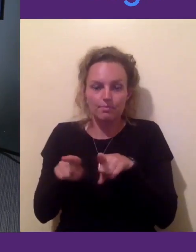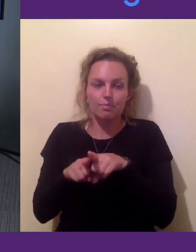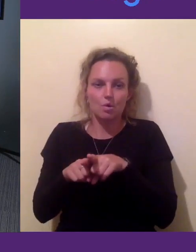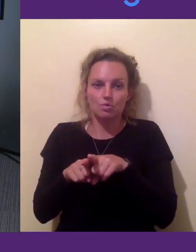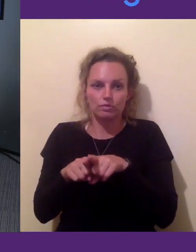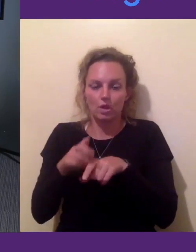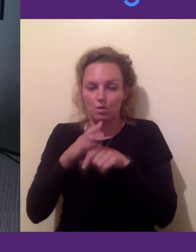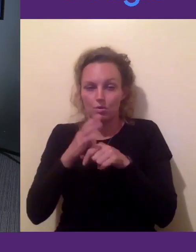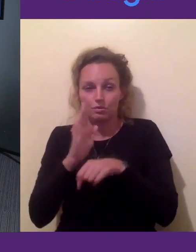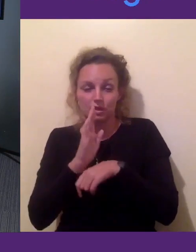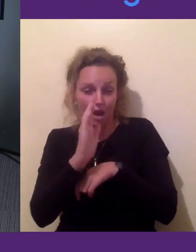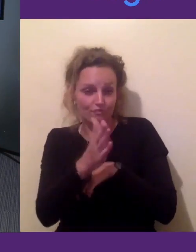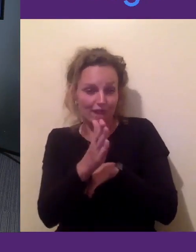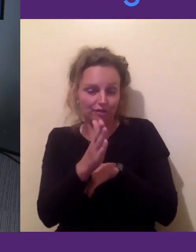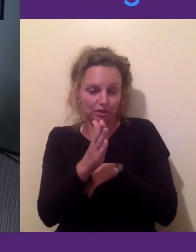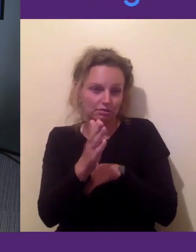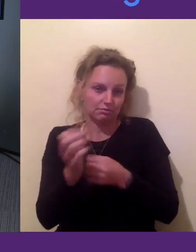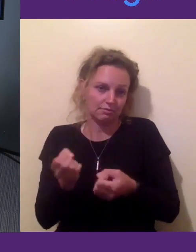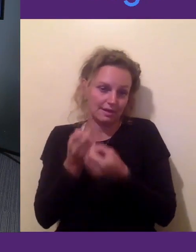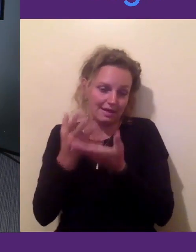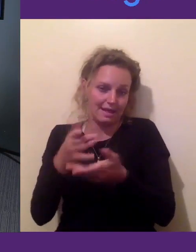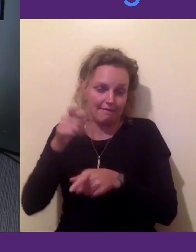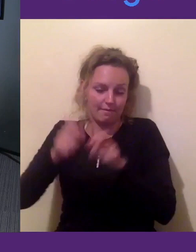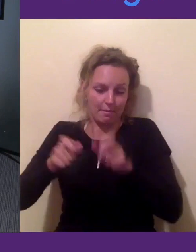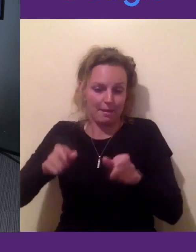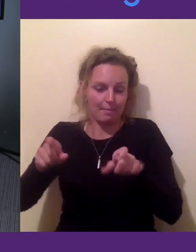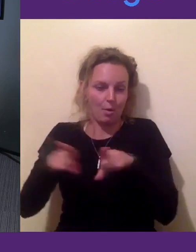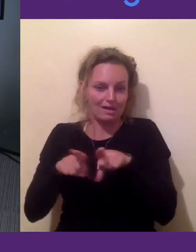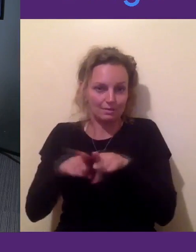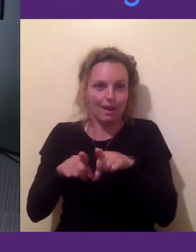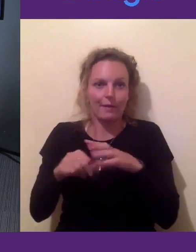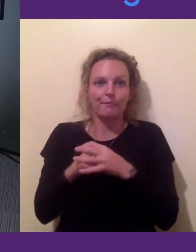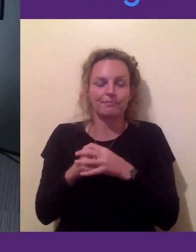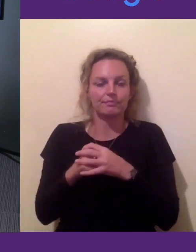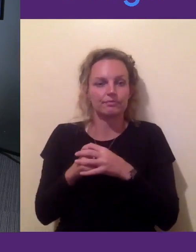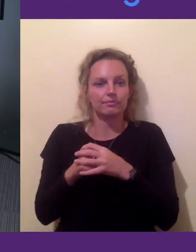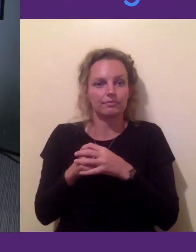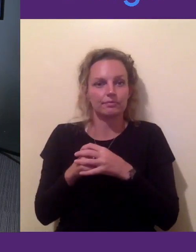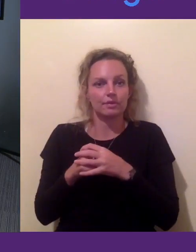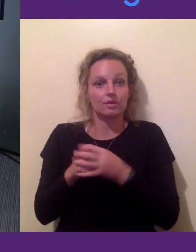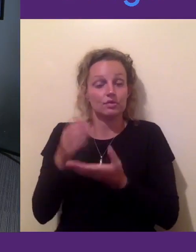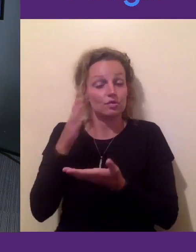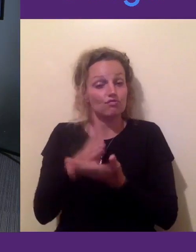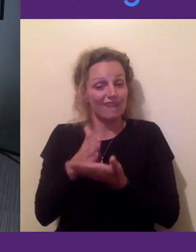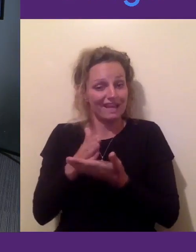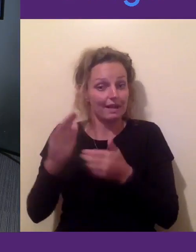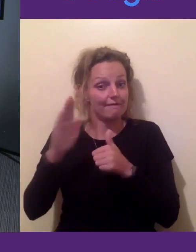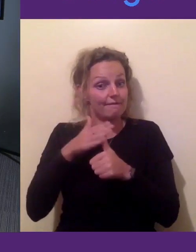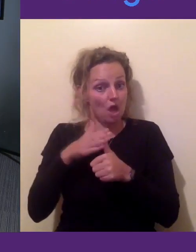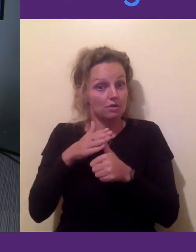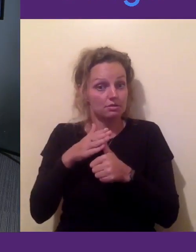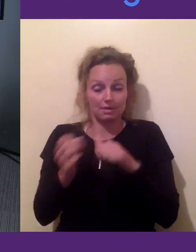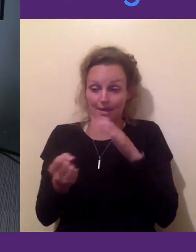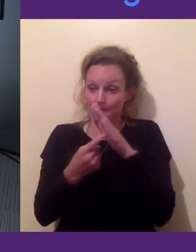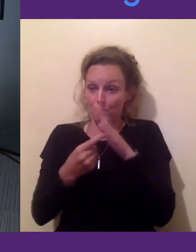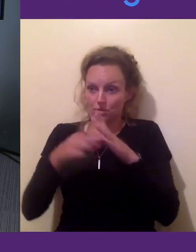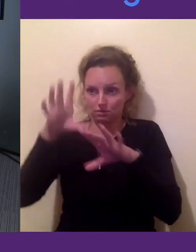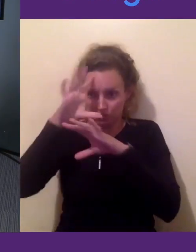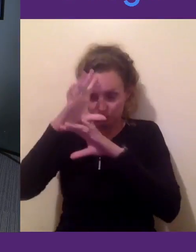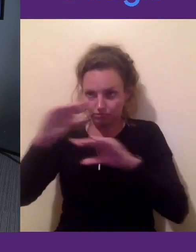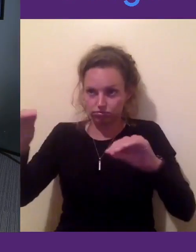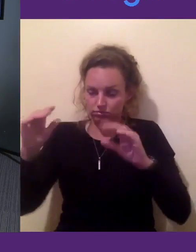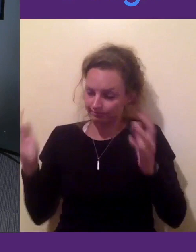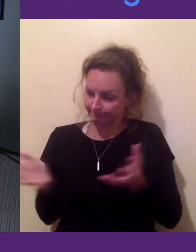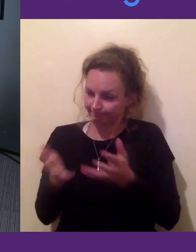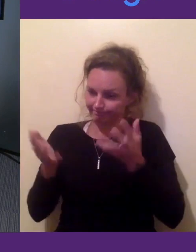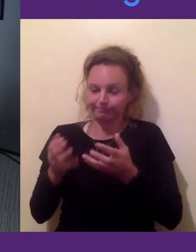me, how do you build design in earlier in the process? You really need to build empathy within an organization. And the best way, the gold standard, in